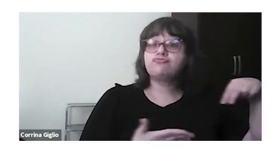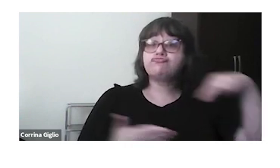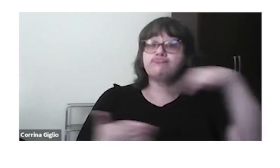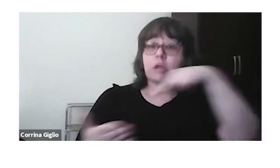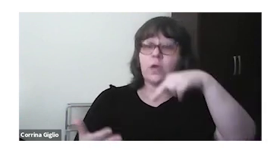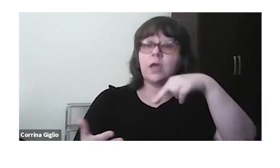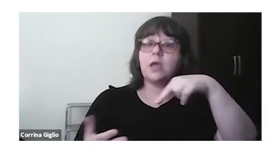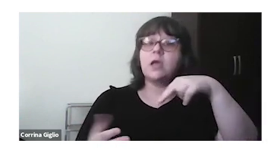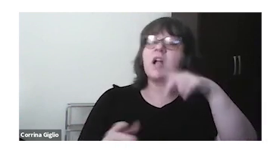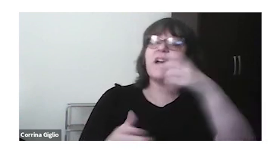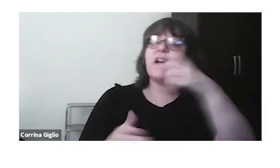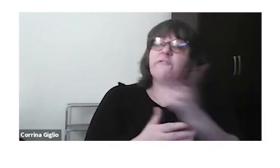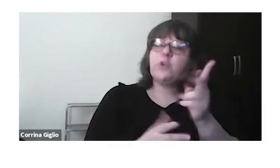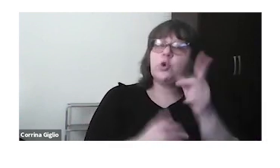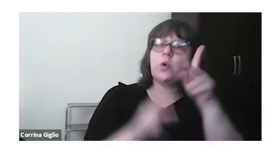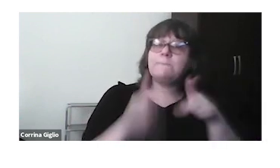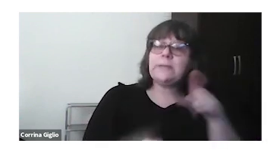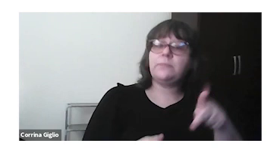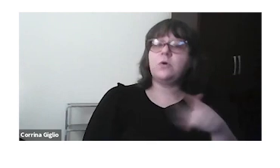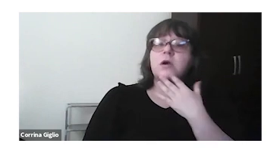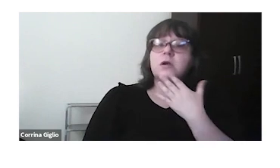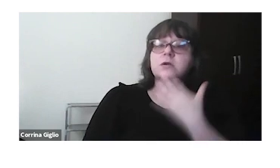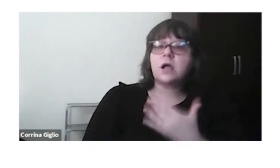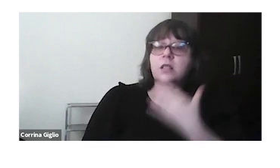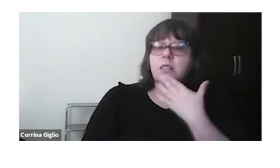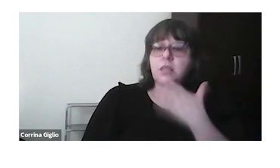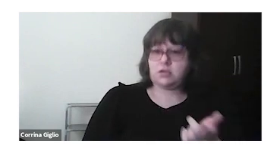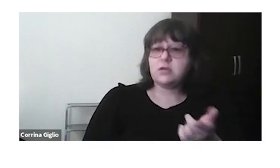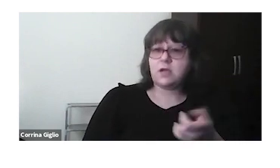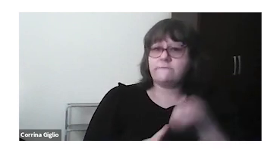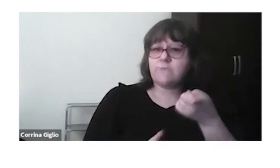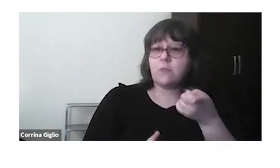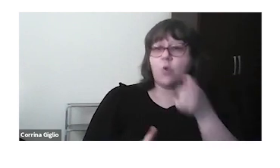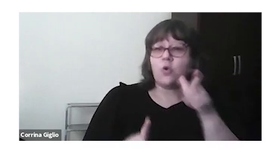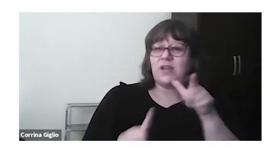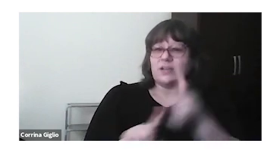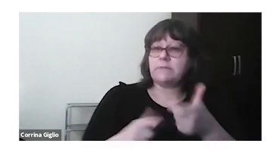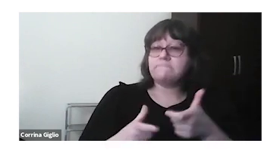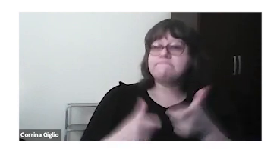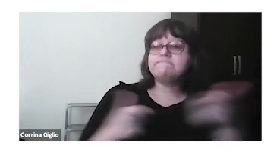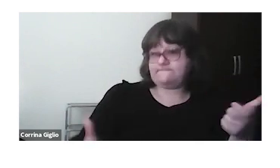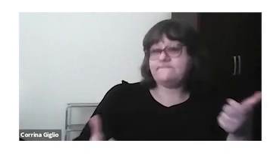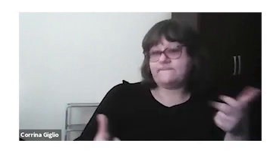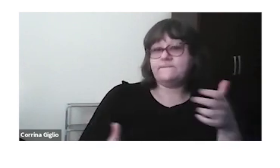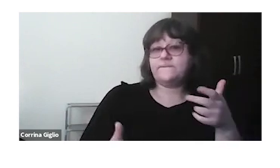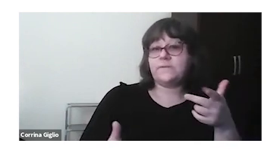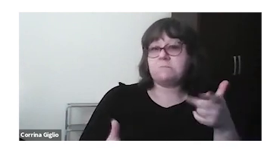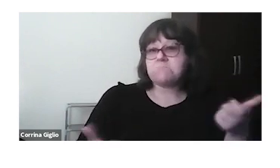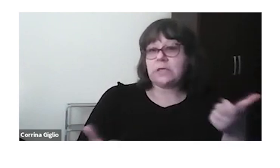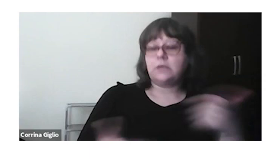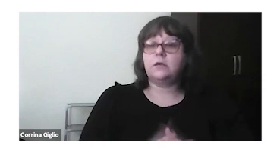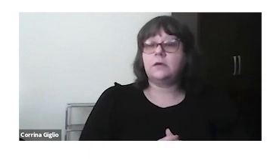handful of models of color, but also one of a handful of fat models. And so you see, you